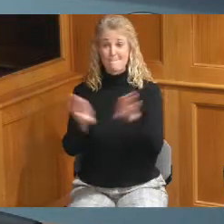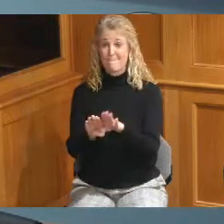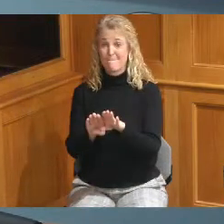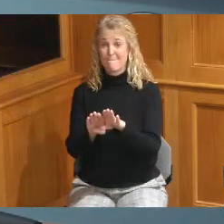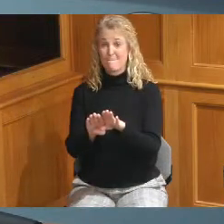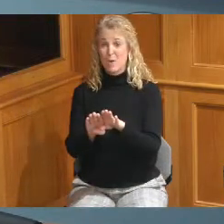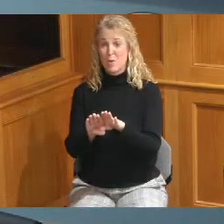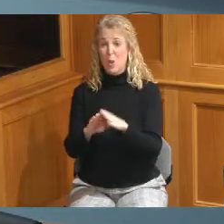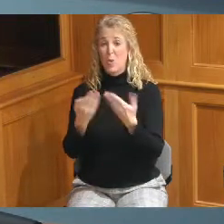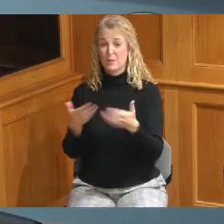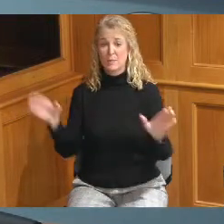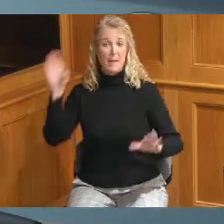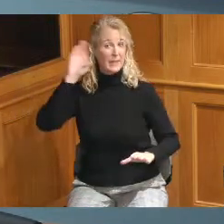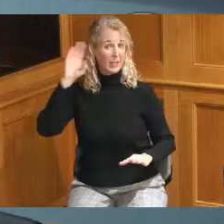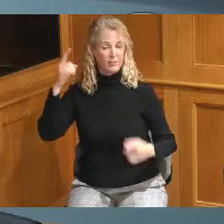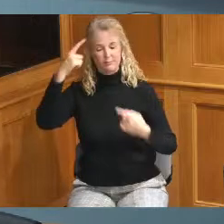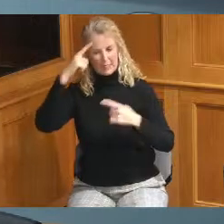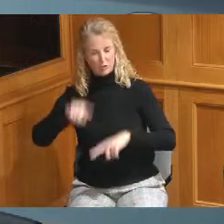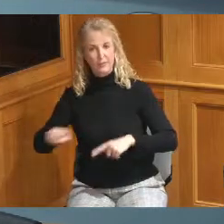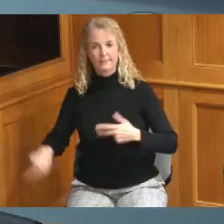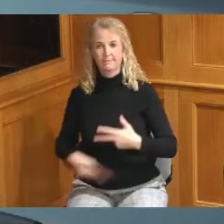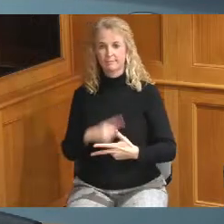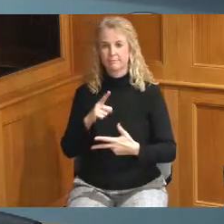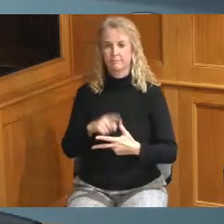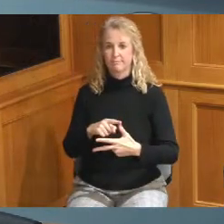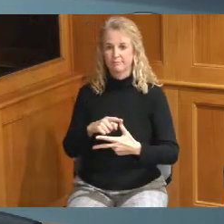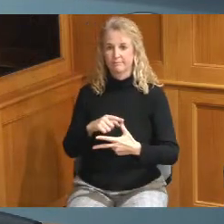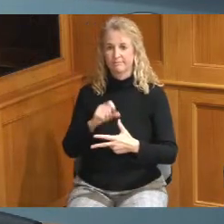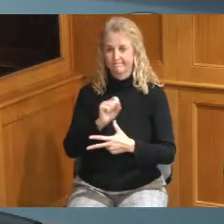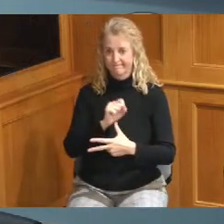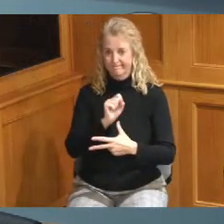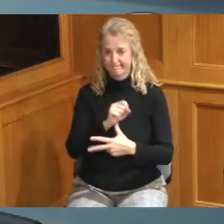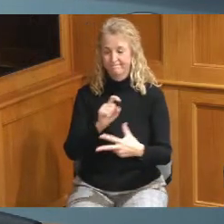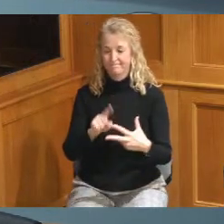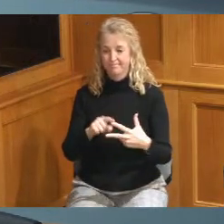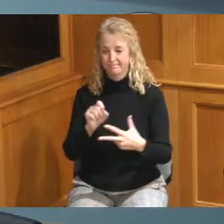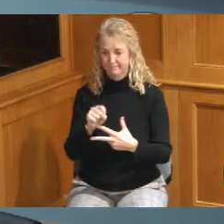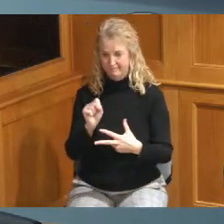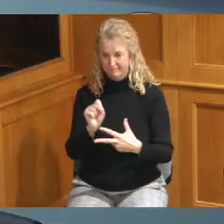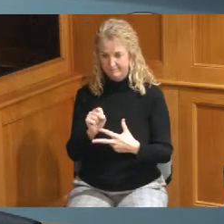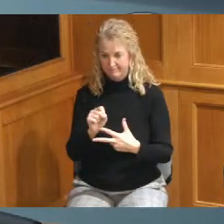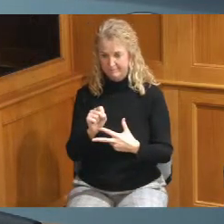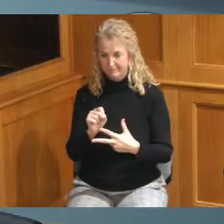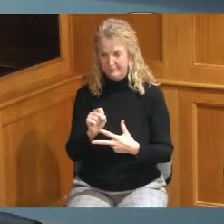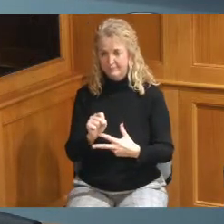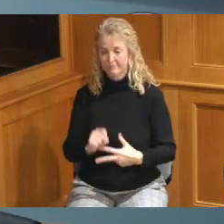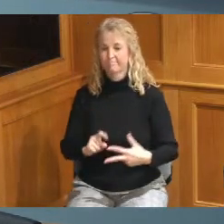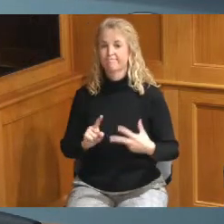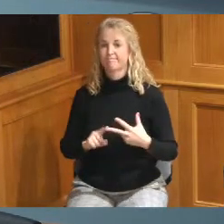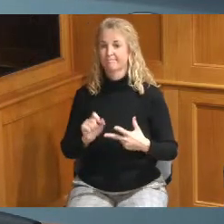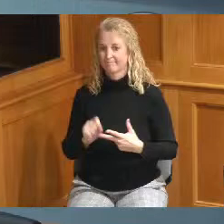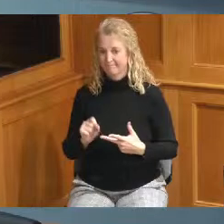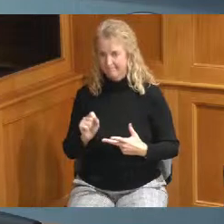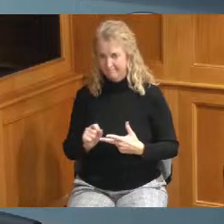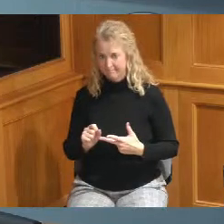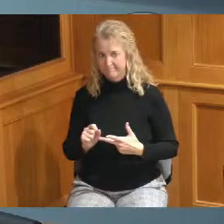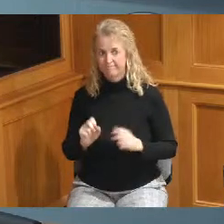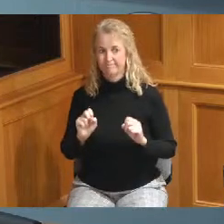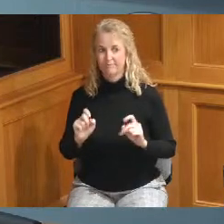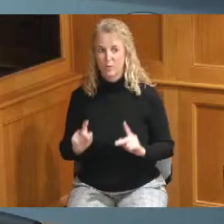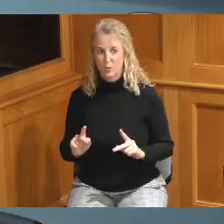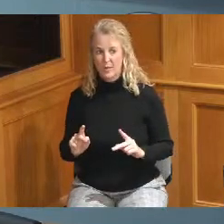motion to close the public hearing. Second. Commissioner Reese? Yes. Commissioner Dreehouse? Yes. Commissioner Summer Dumas? Yes.